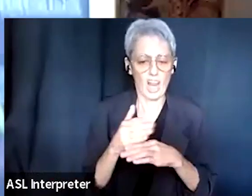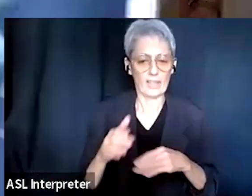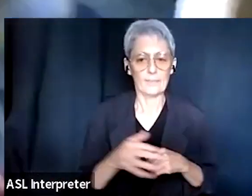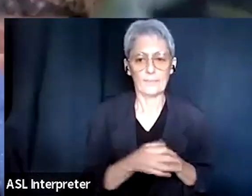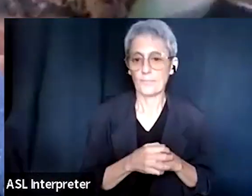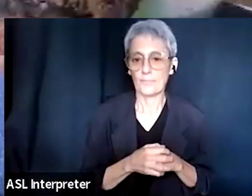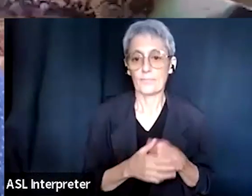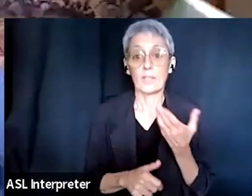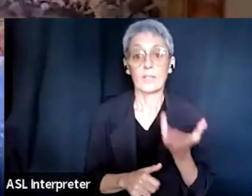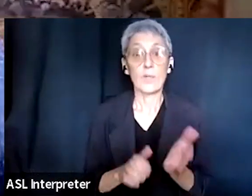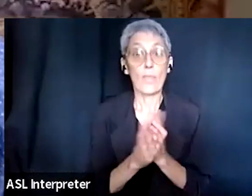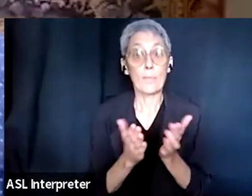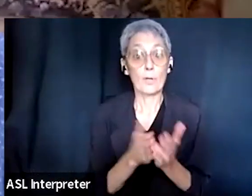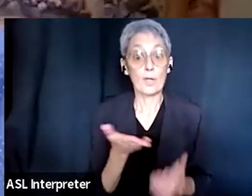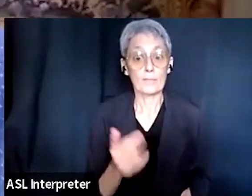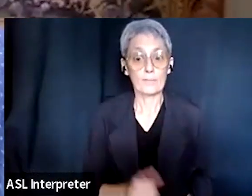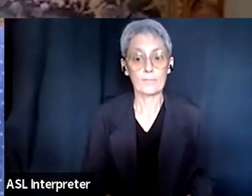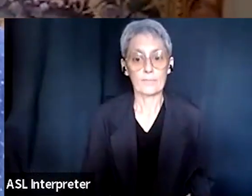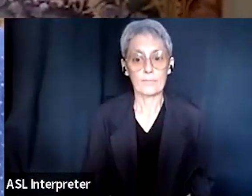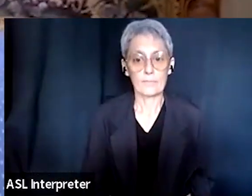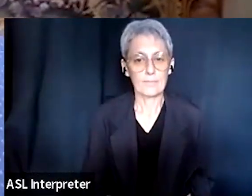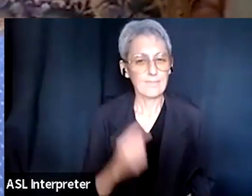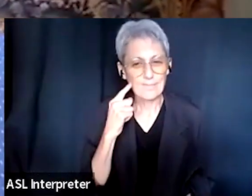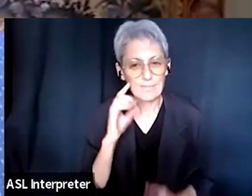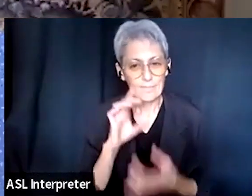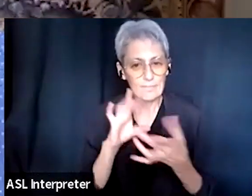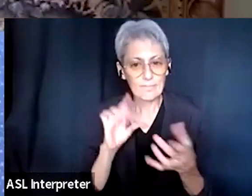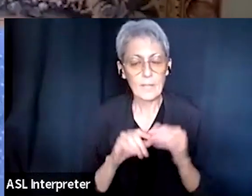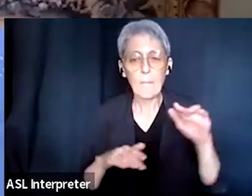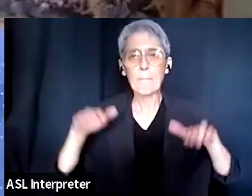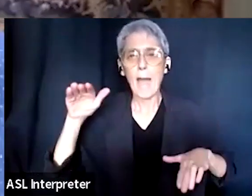is The Balancing Act. I just love the word balance